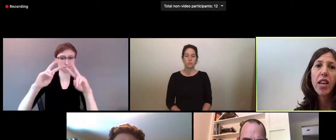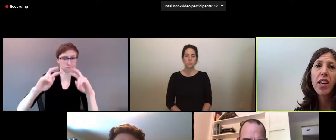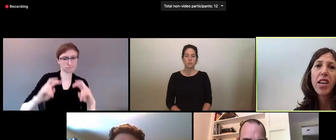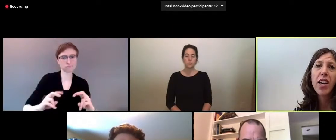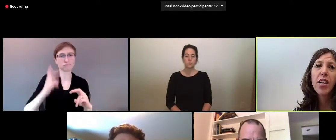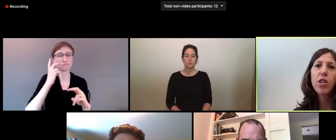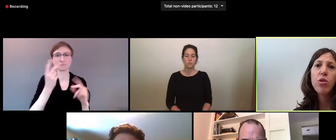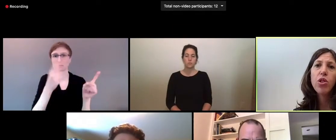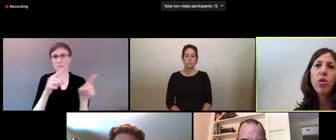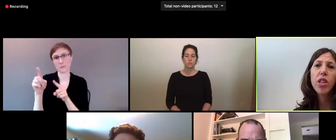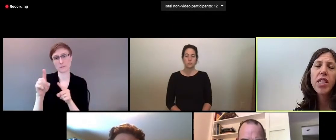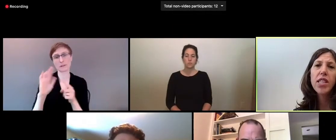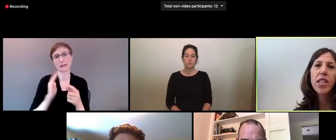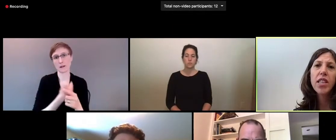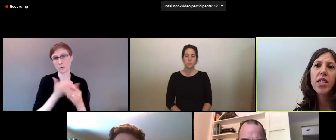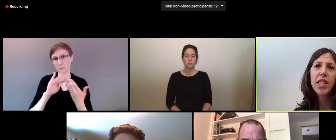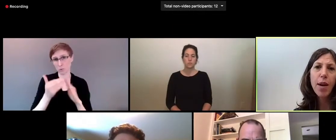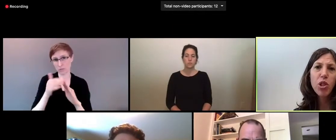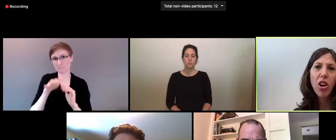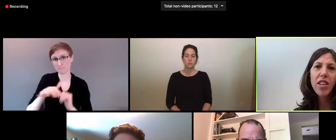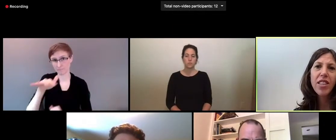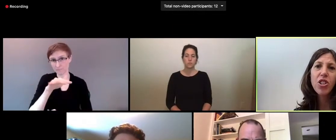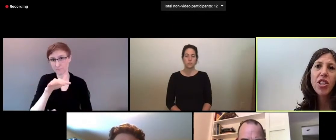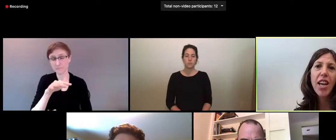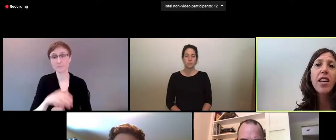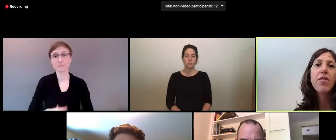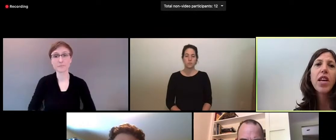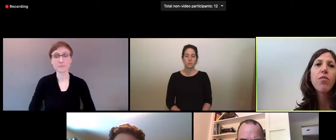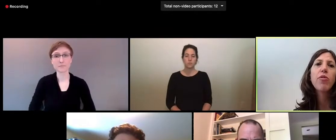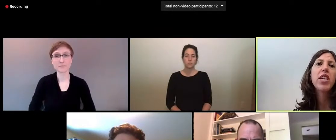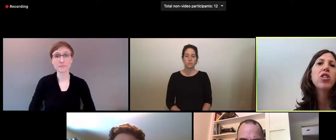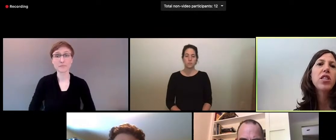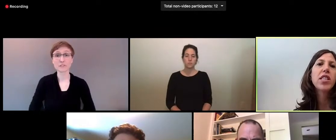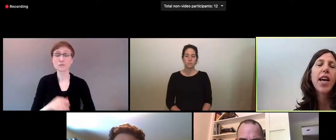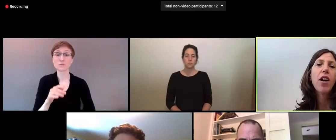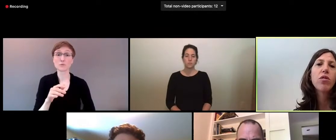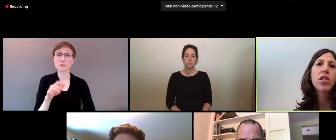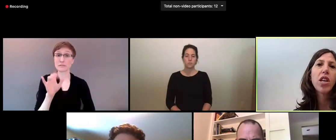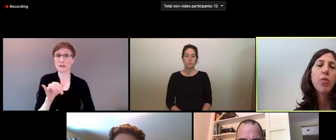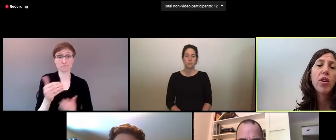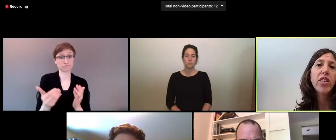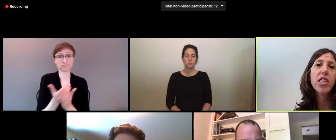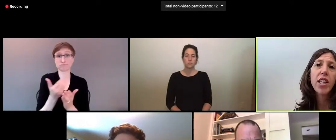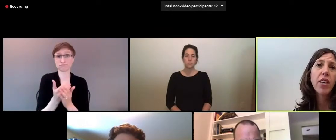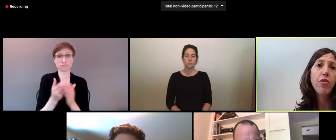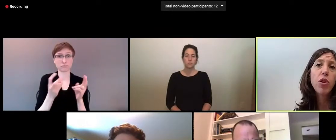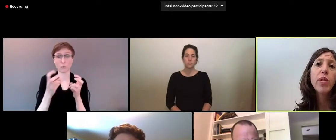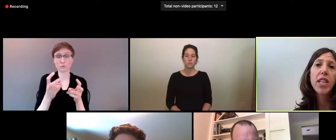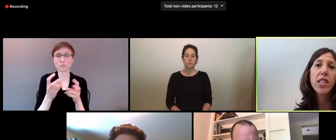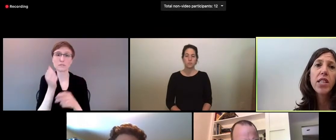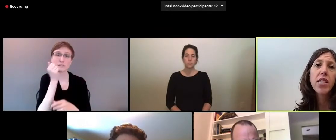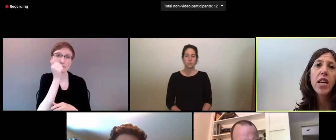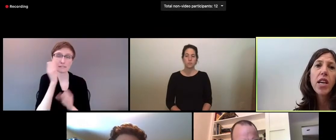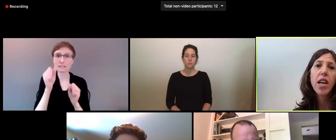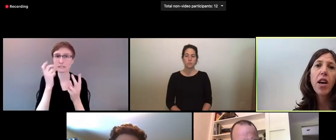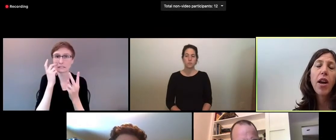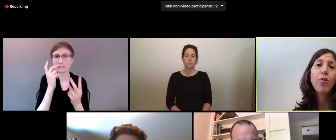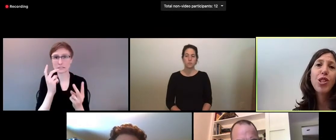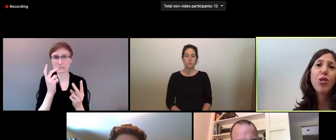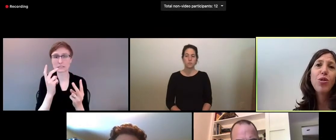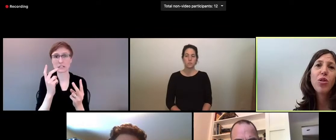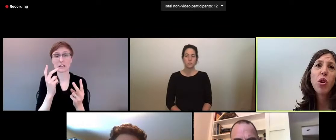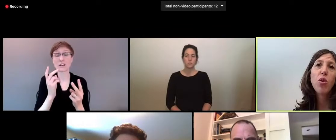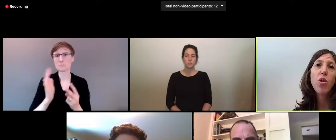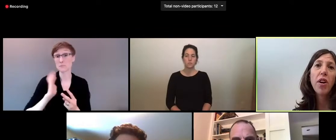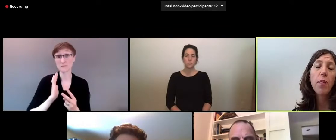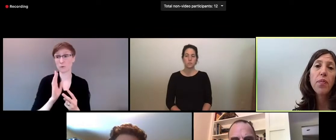community. The new tool is a snapshot each day of the information that's housed previously in a few places.